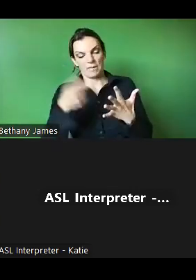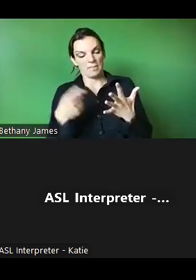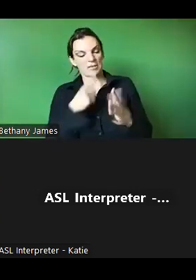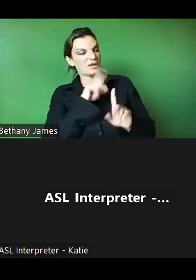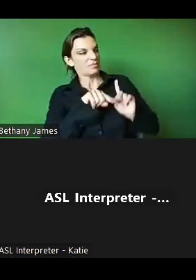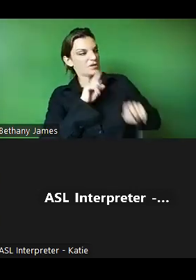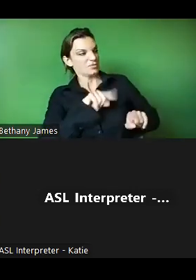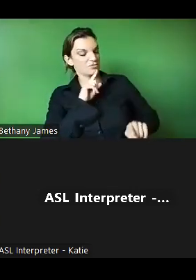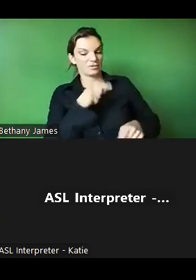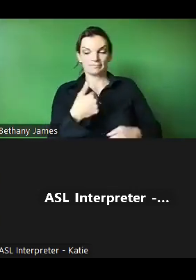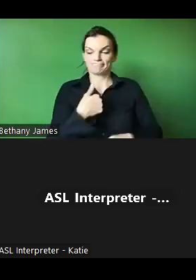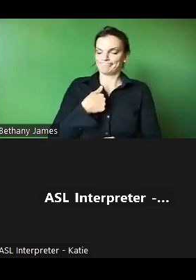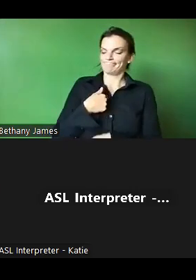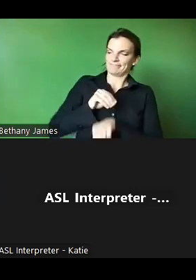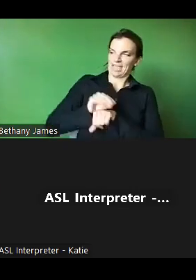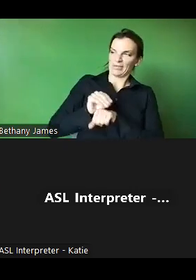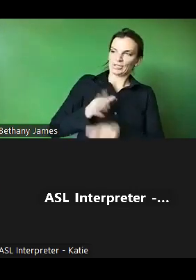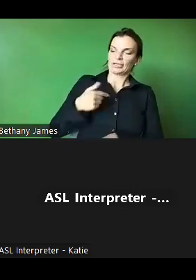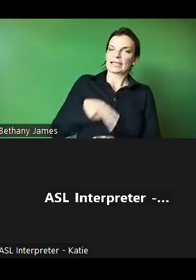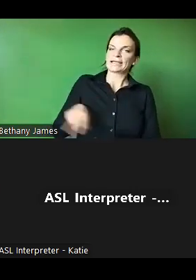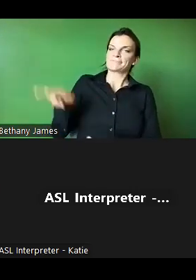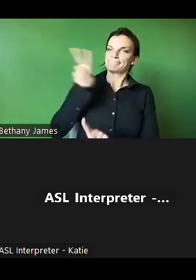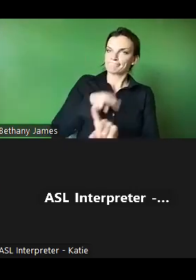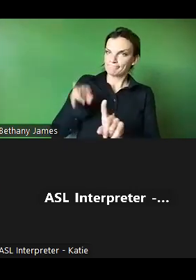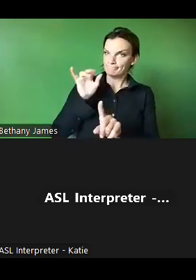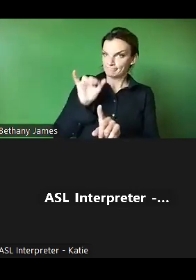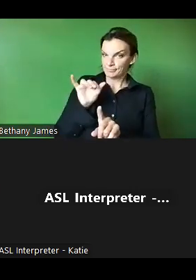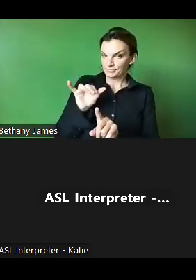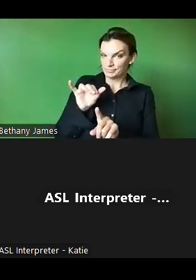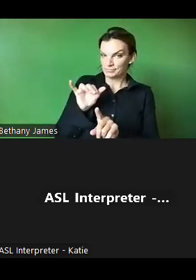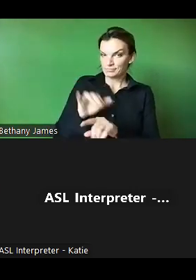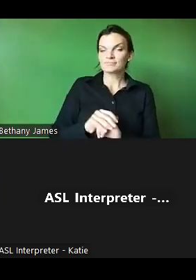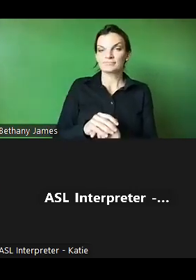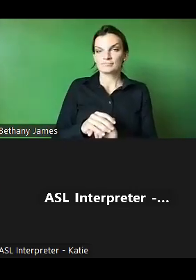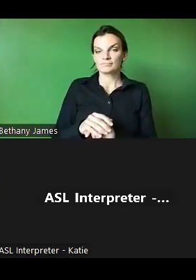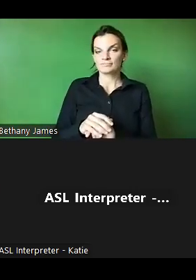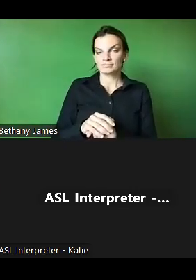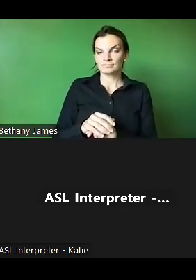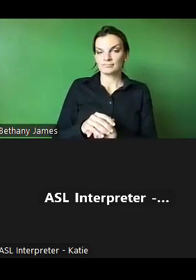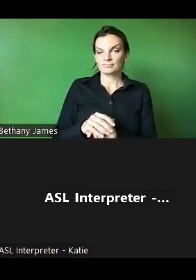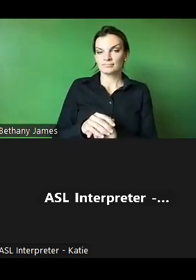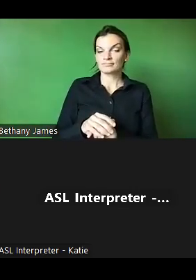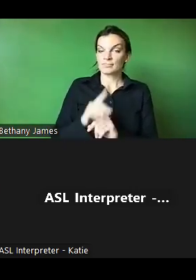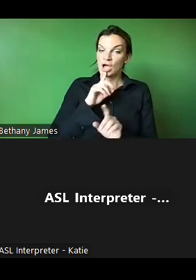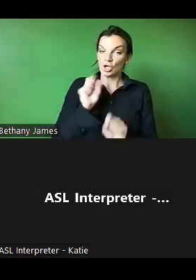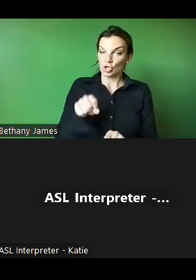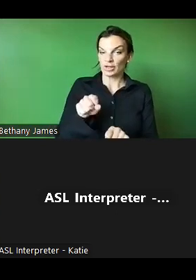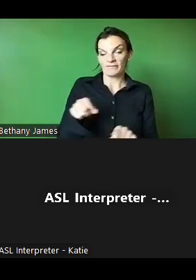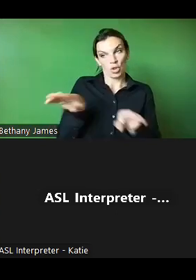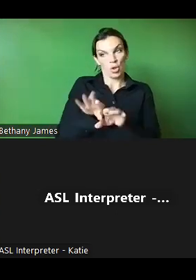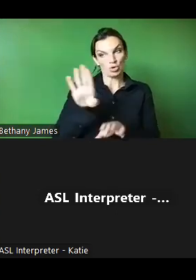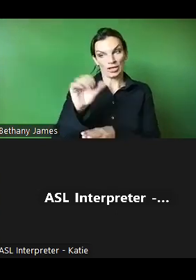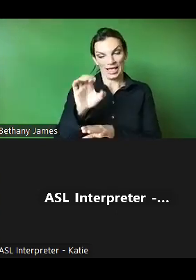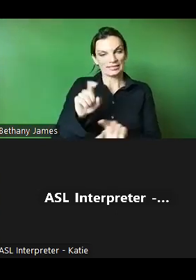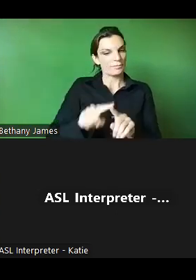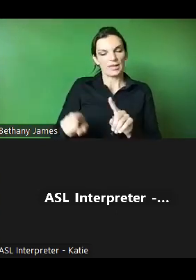And had I affirmed that right away, we probably would have closed her case. But because I've challenged her and because I have set firm